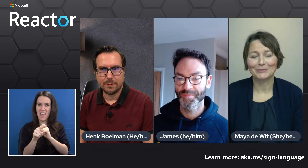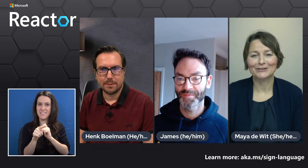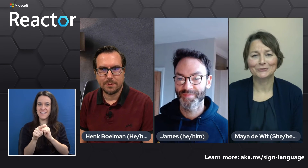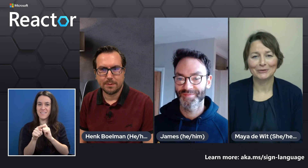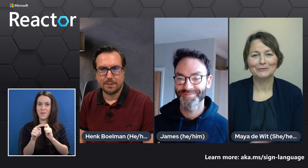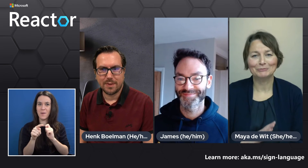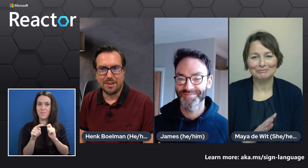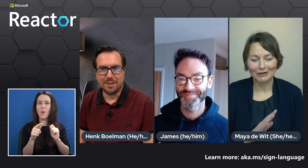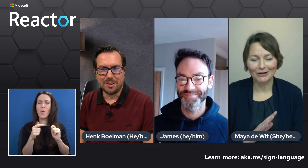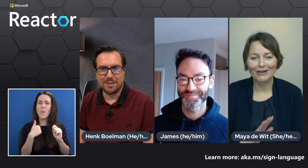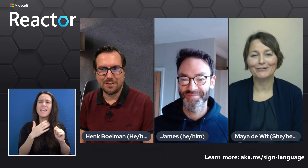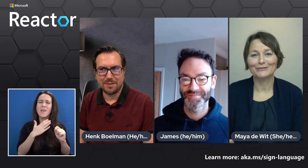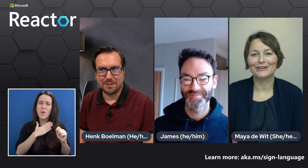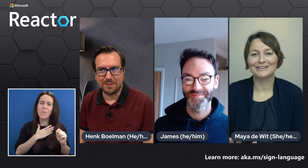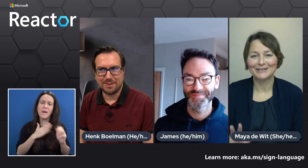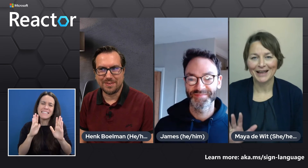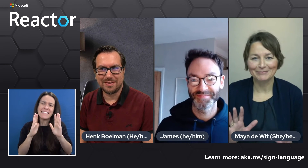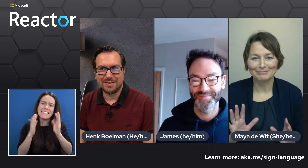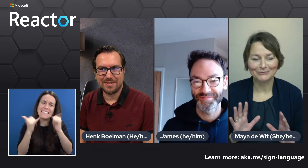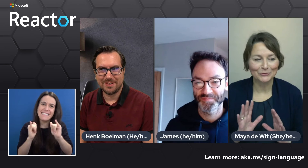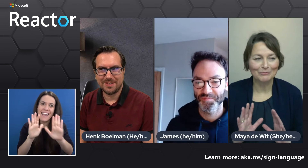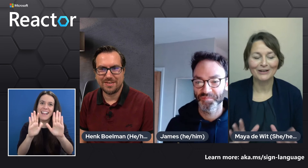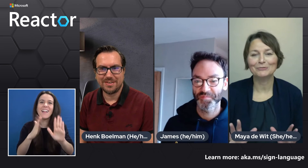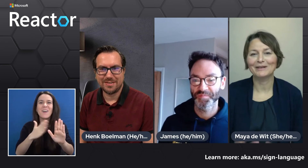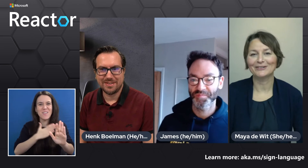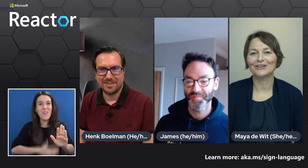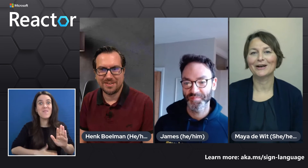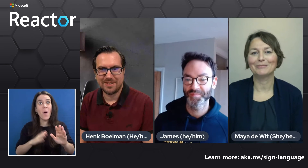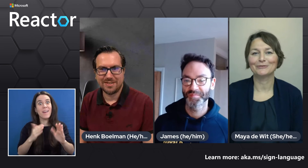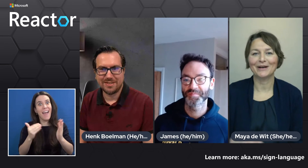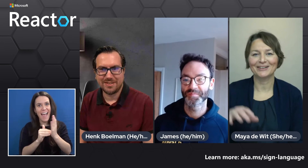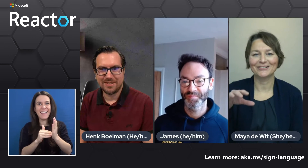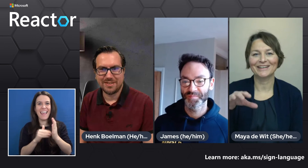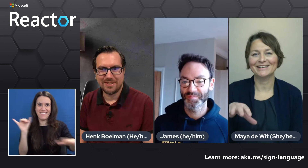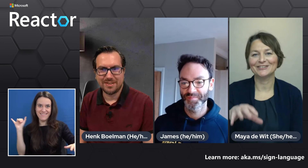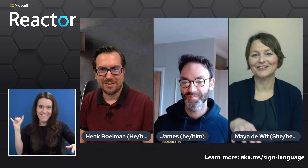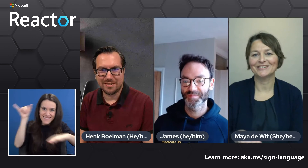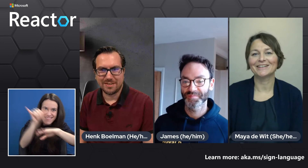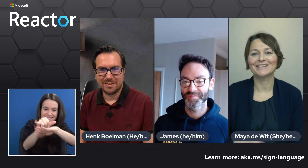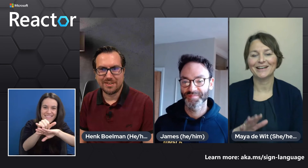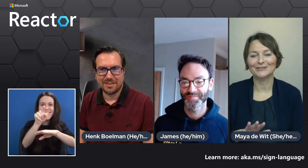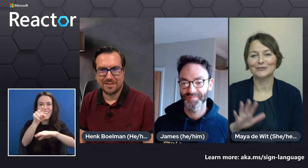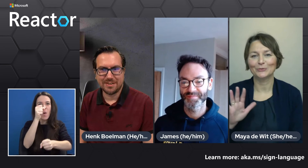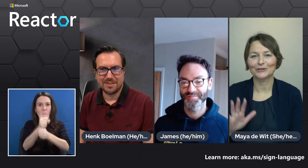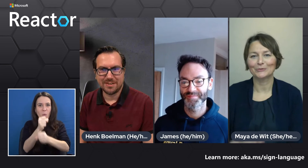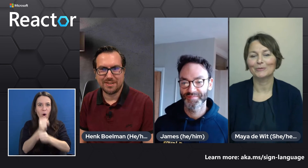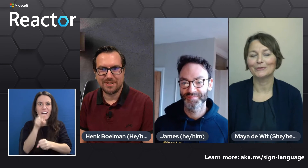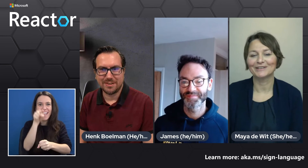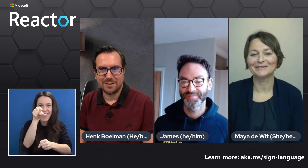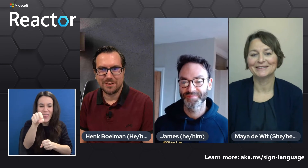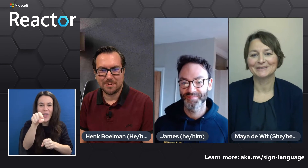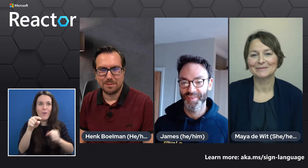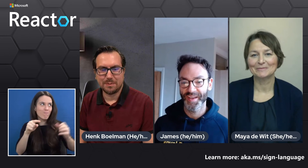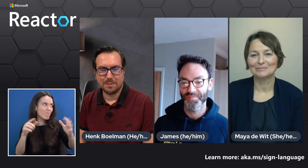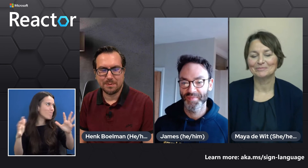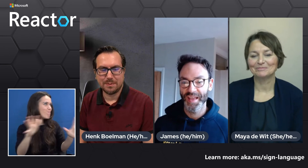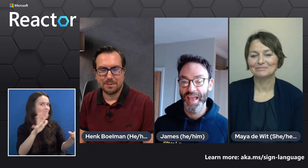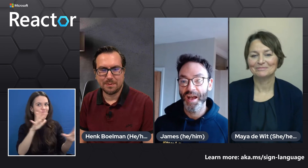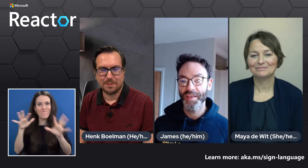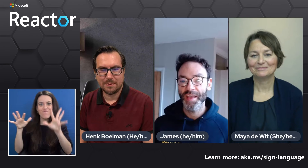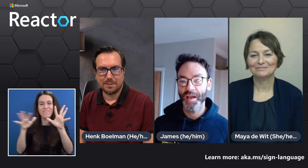though, because we love and do much better job if we're actually in the setting than to work remotely.